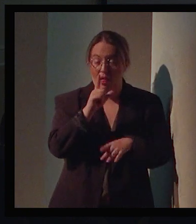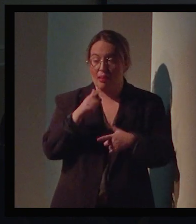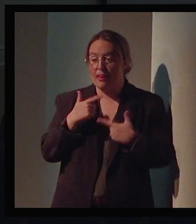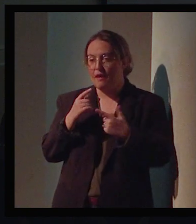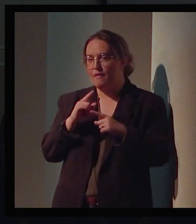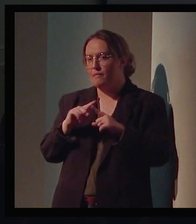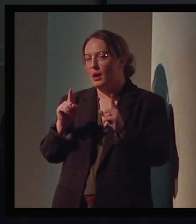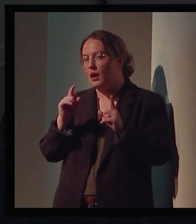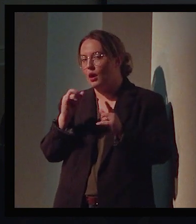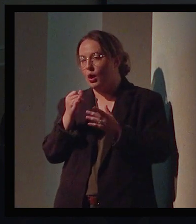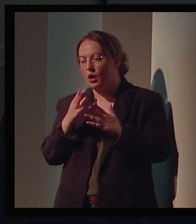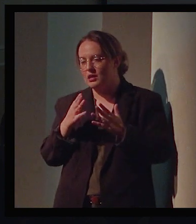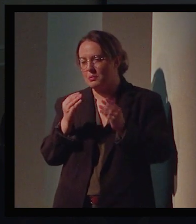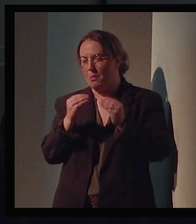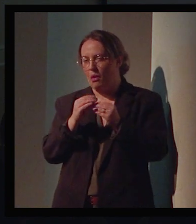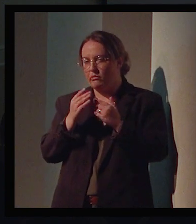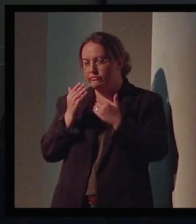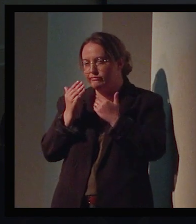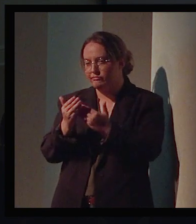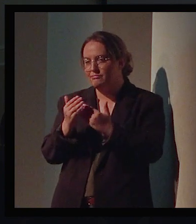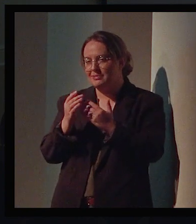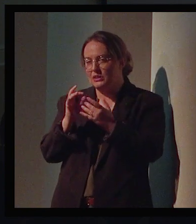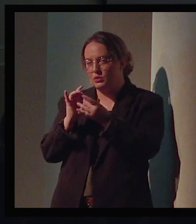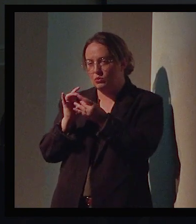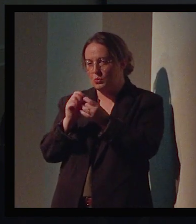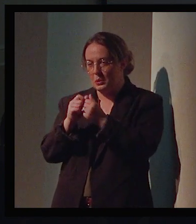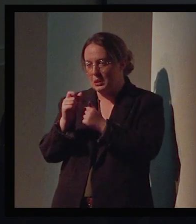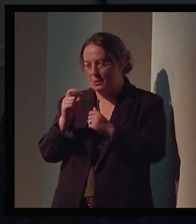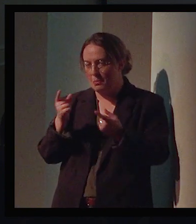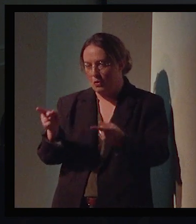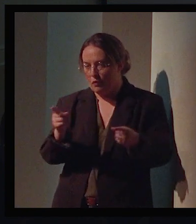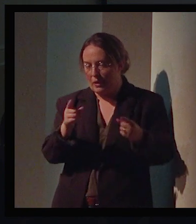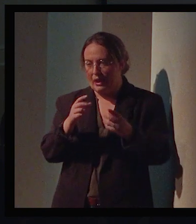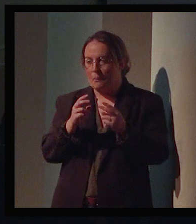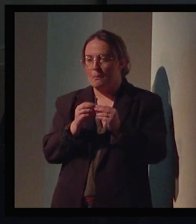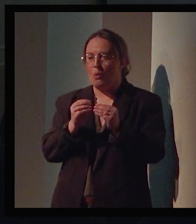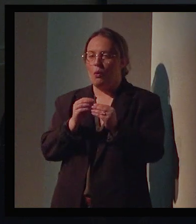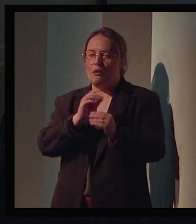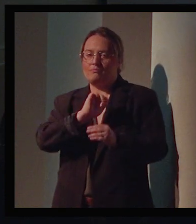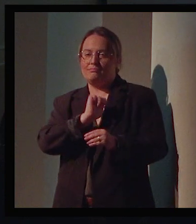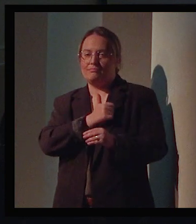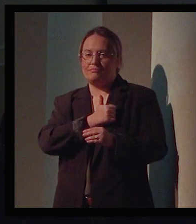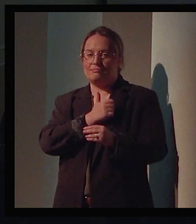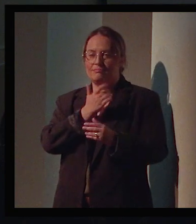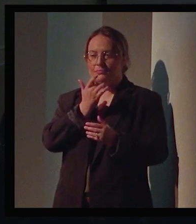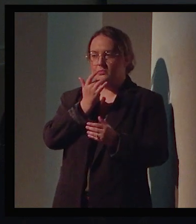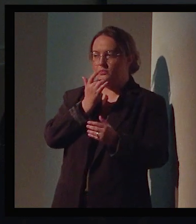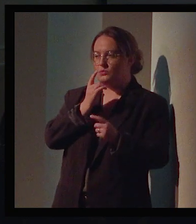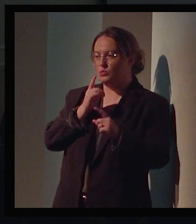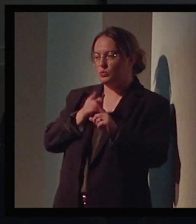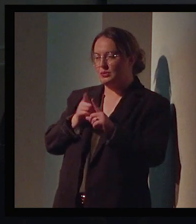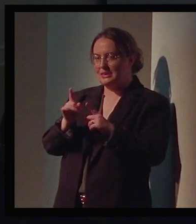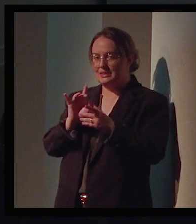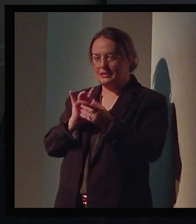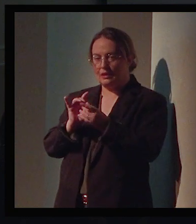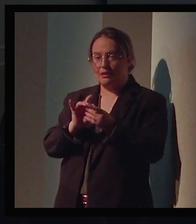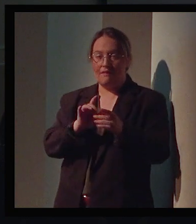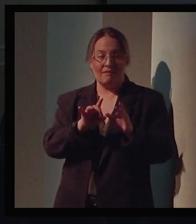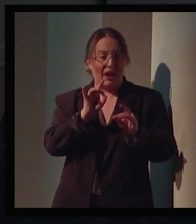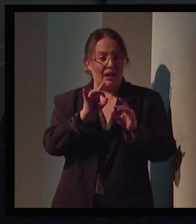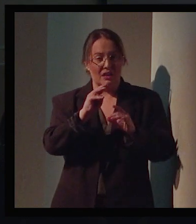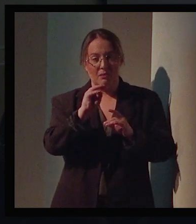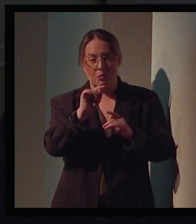movement had an even more defiant attitude toward these artistic conventions. Finding their motifs in daily life,